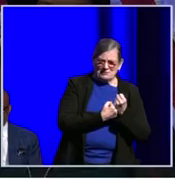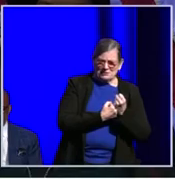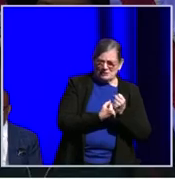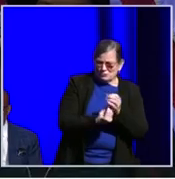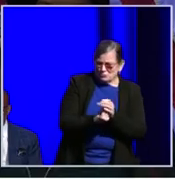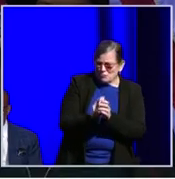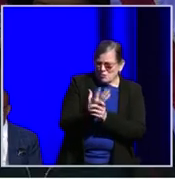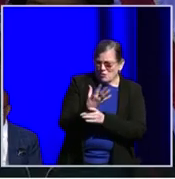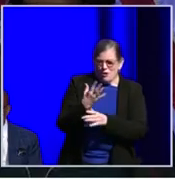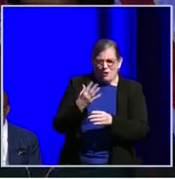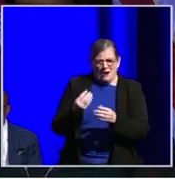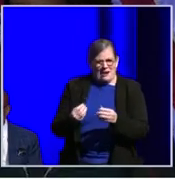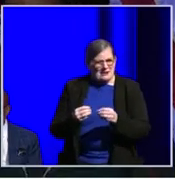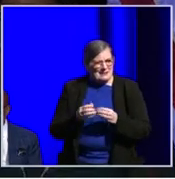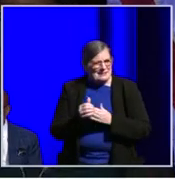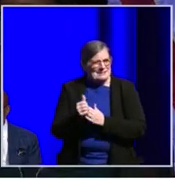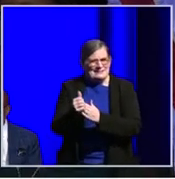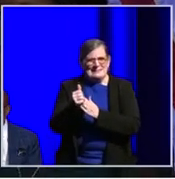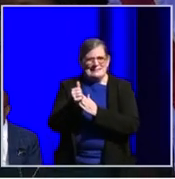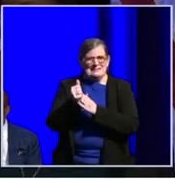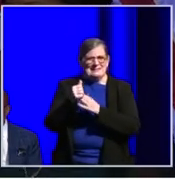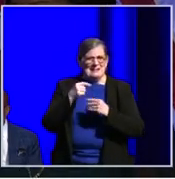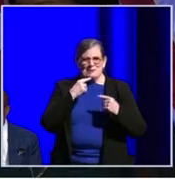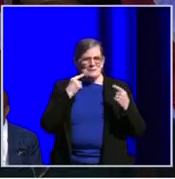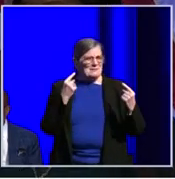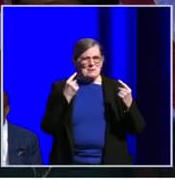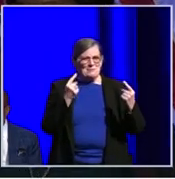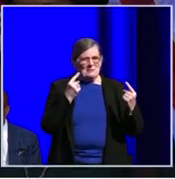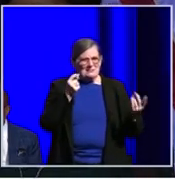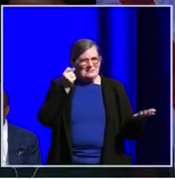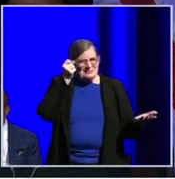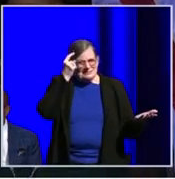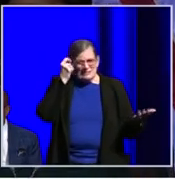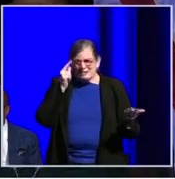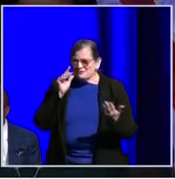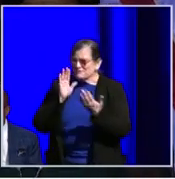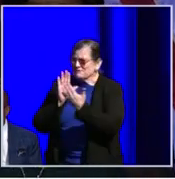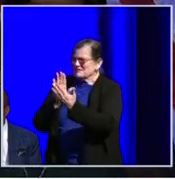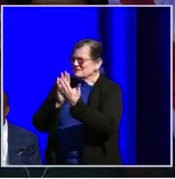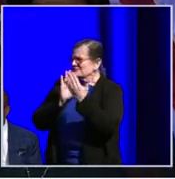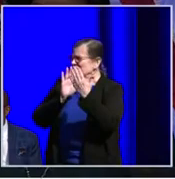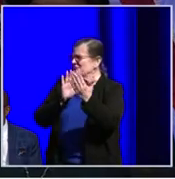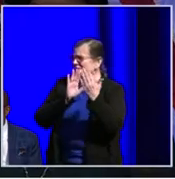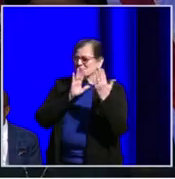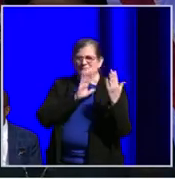and prosperity. But we face persistent inequities.